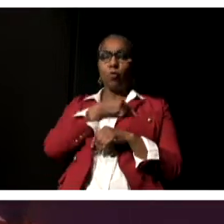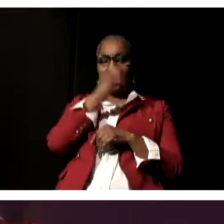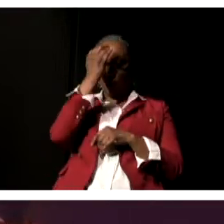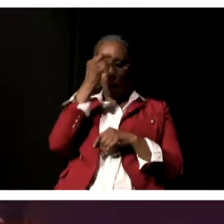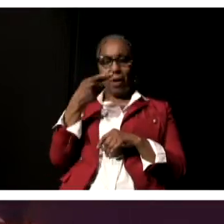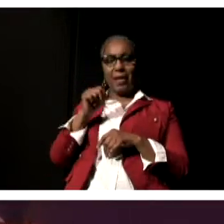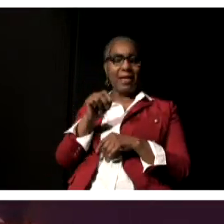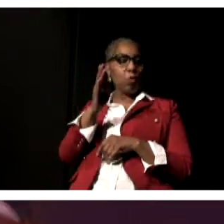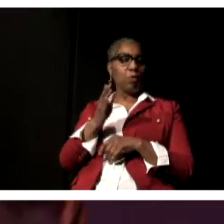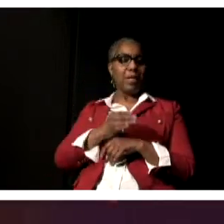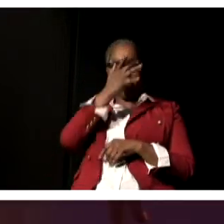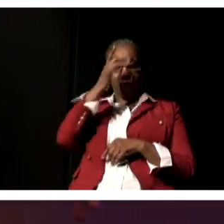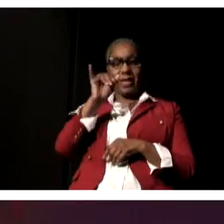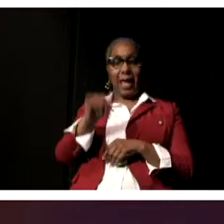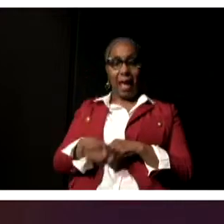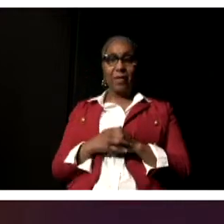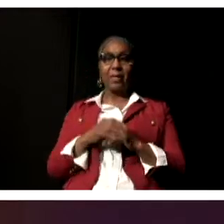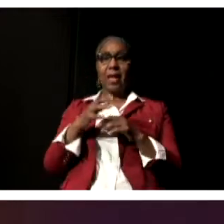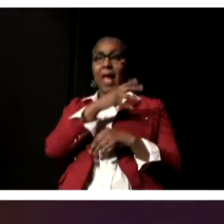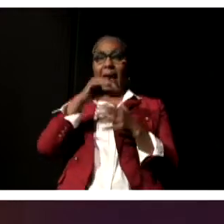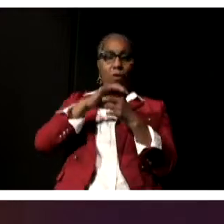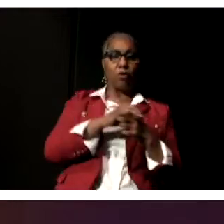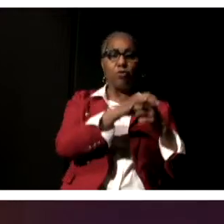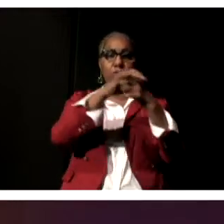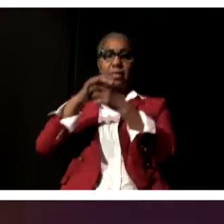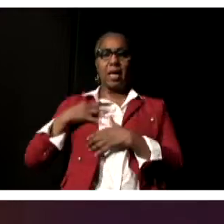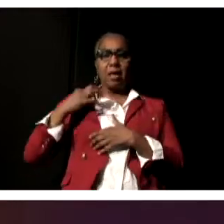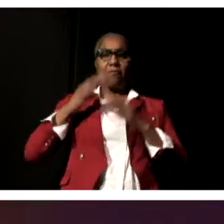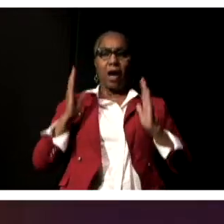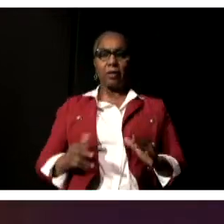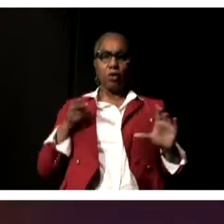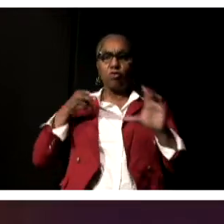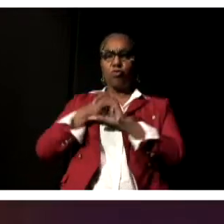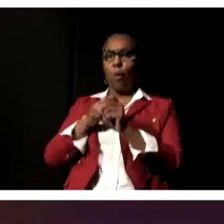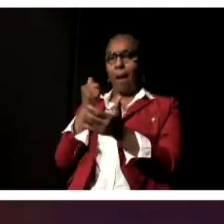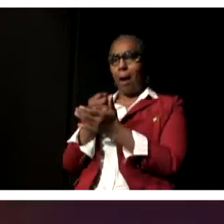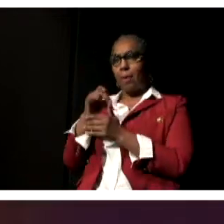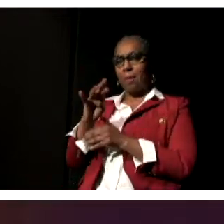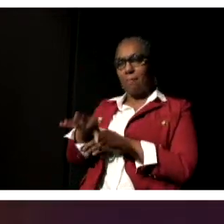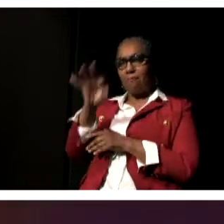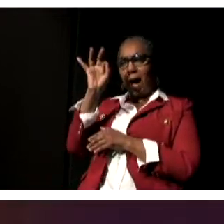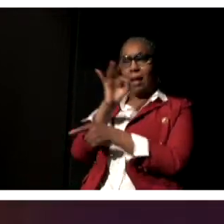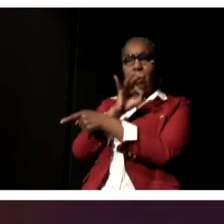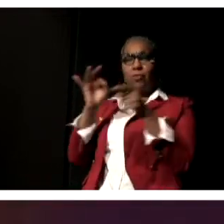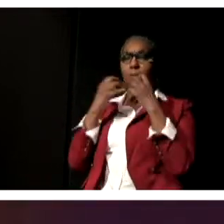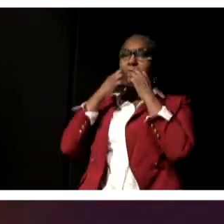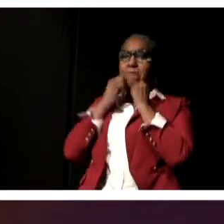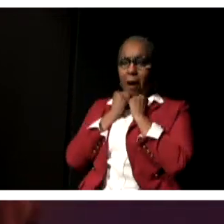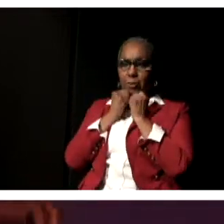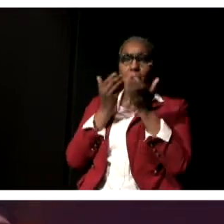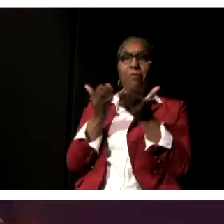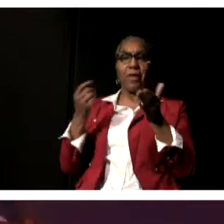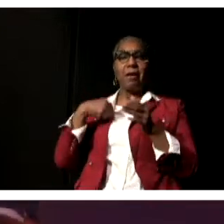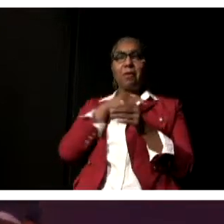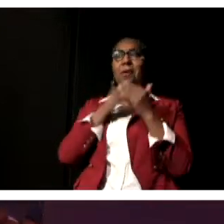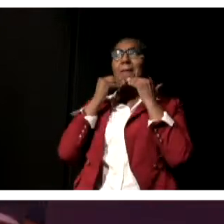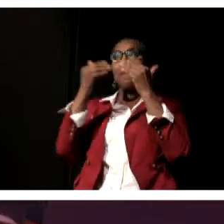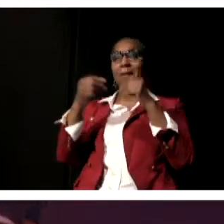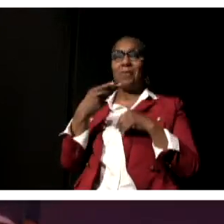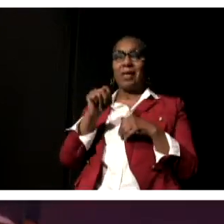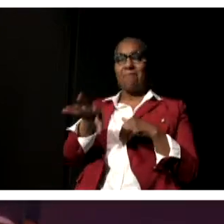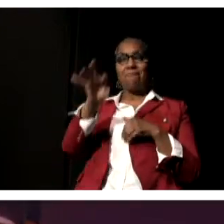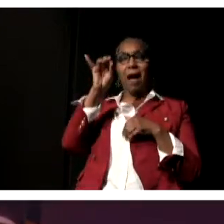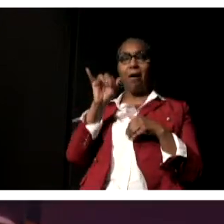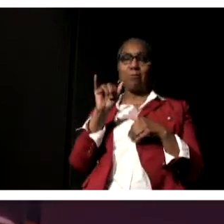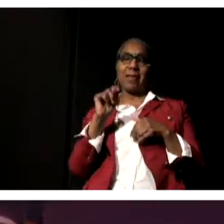never forget that. And in unity, volunteers joined to help him locate those valuable belongings, and we're very grateful he was able to find